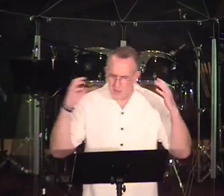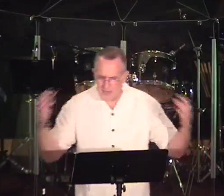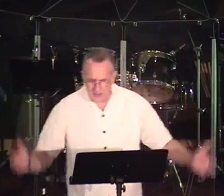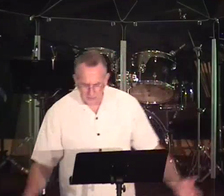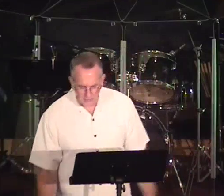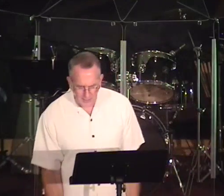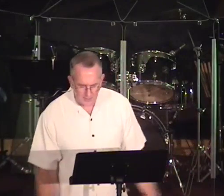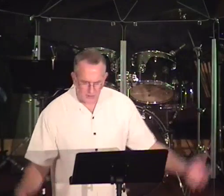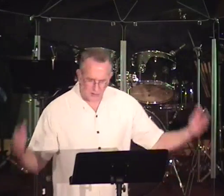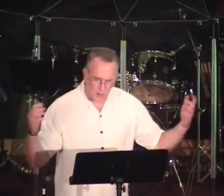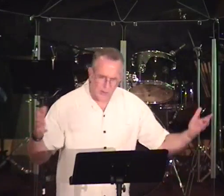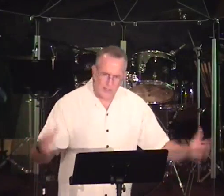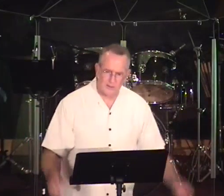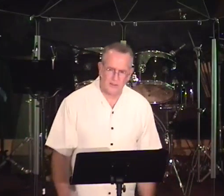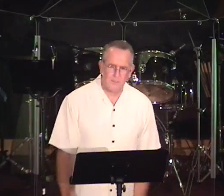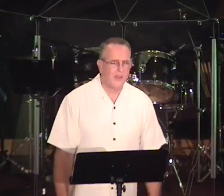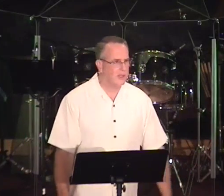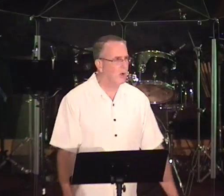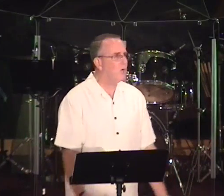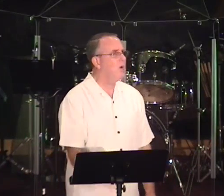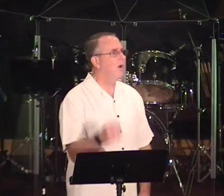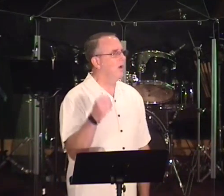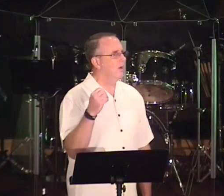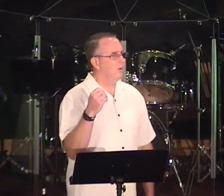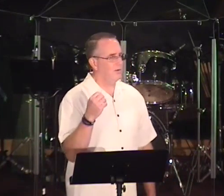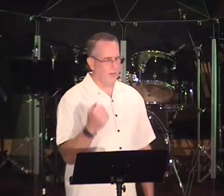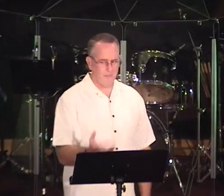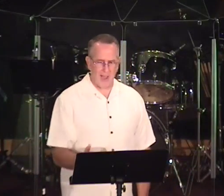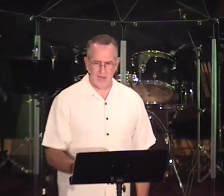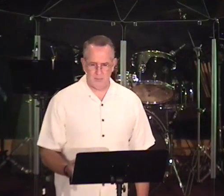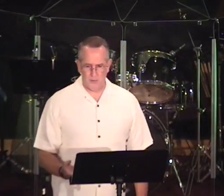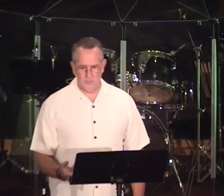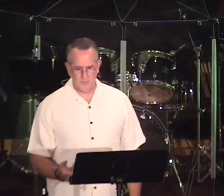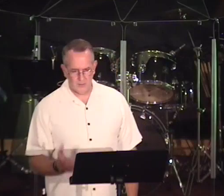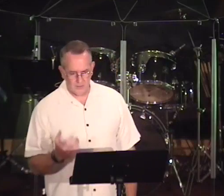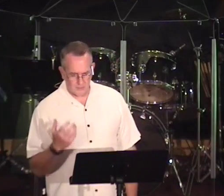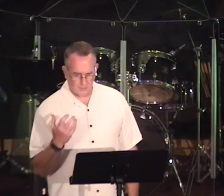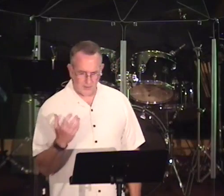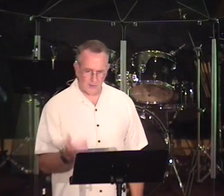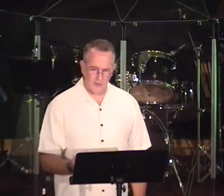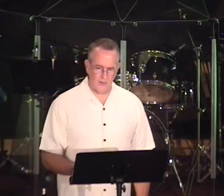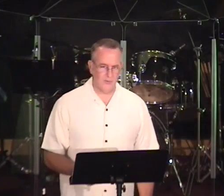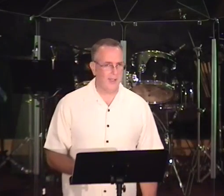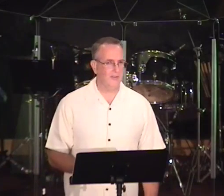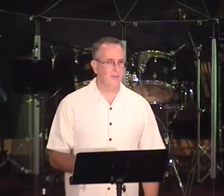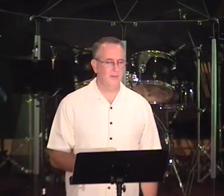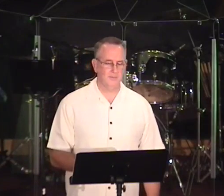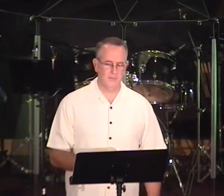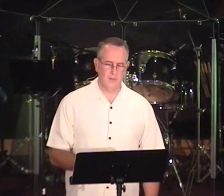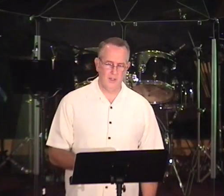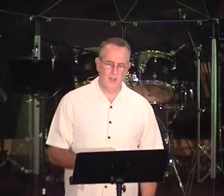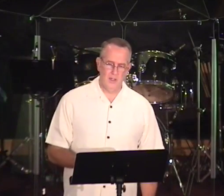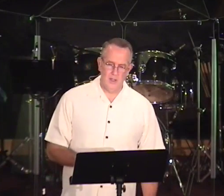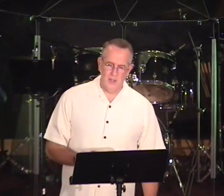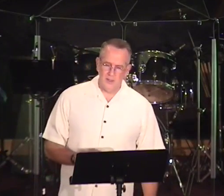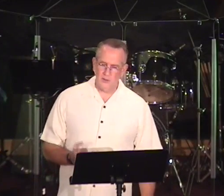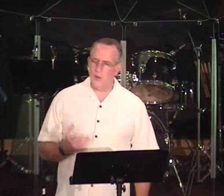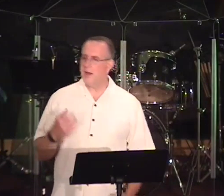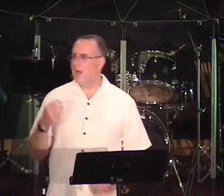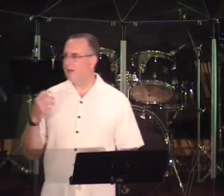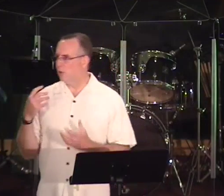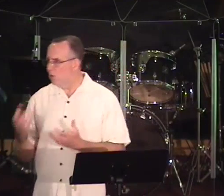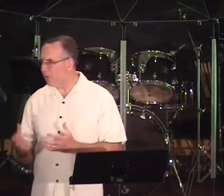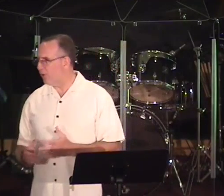and denominational names and creeds and simply go with the Bible, particularly the New Testament. And